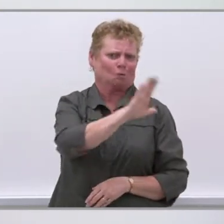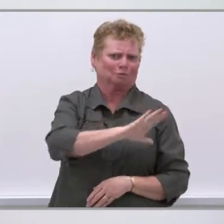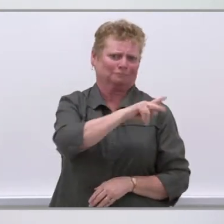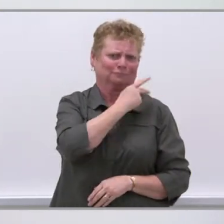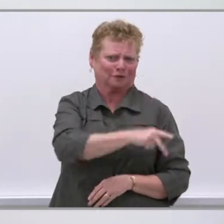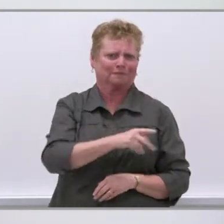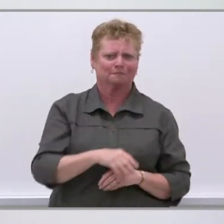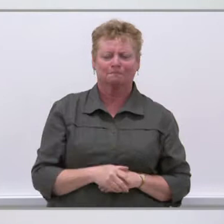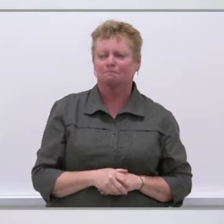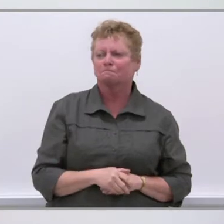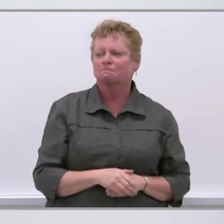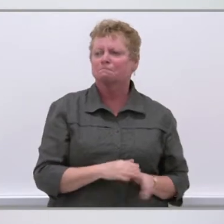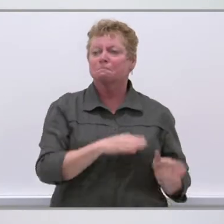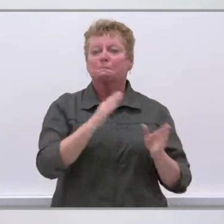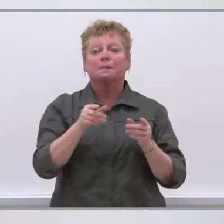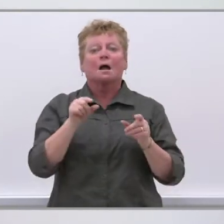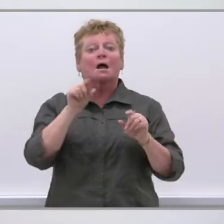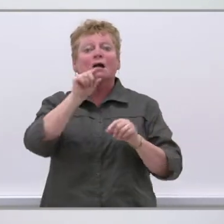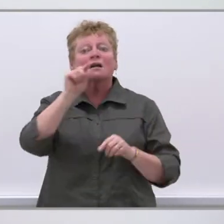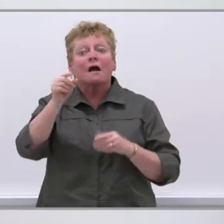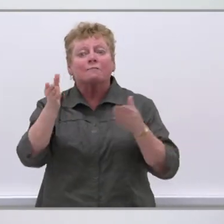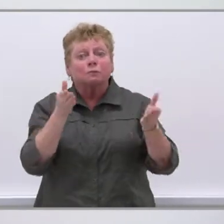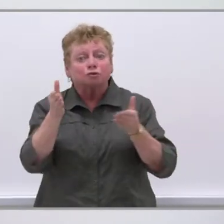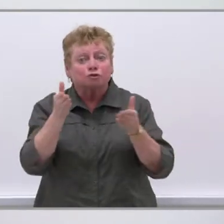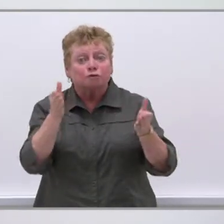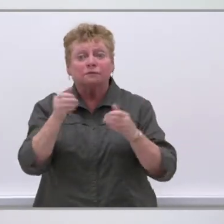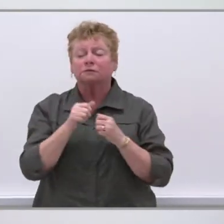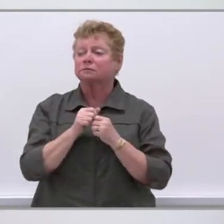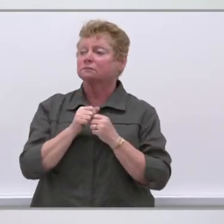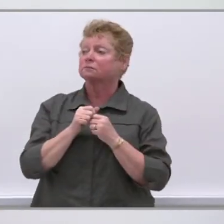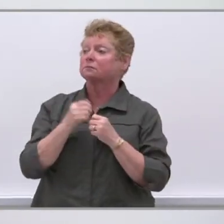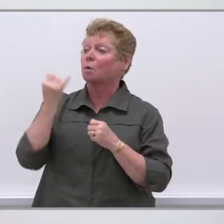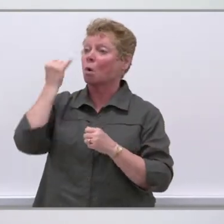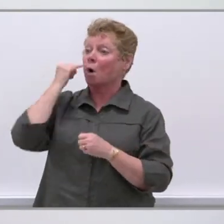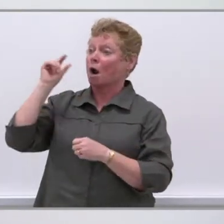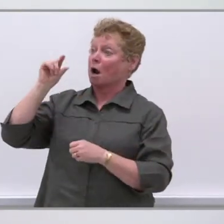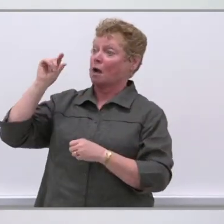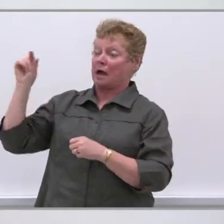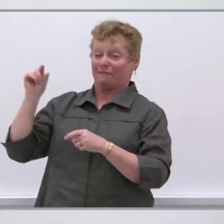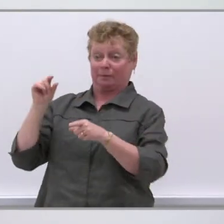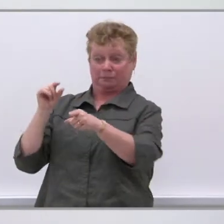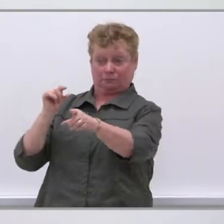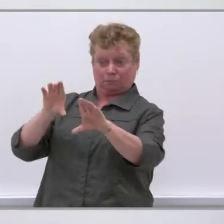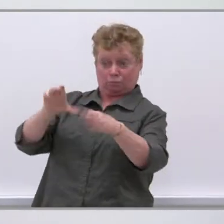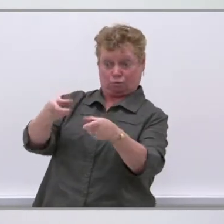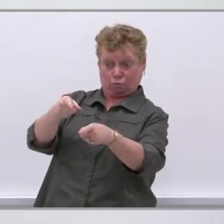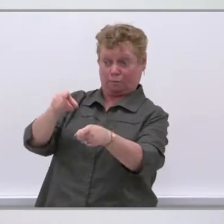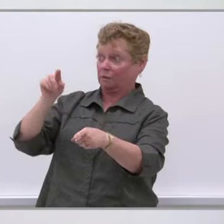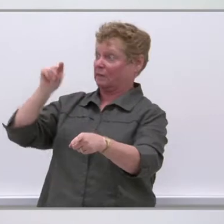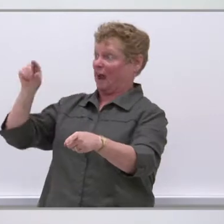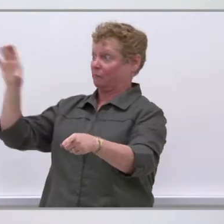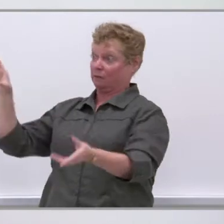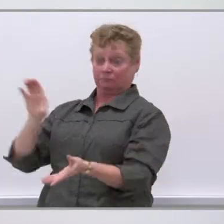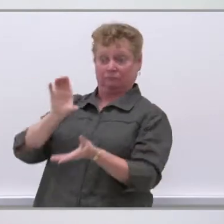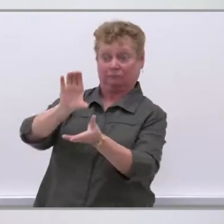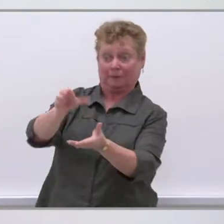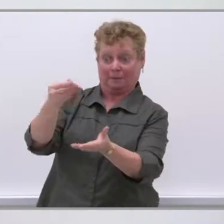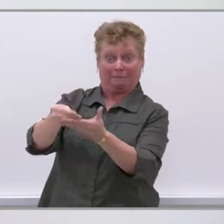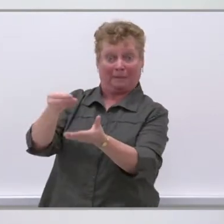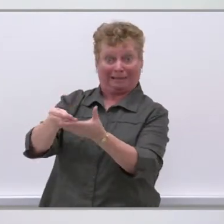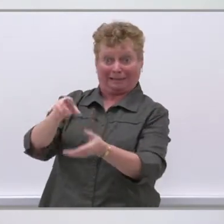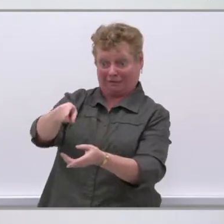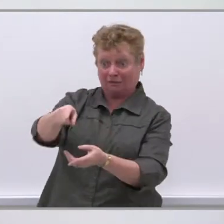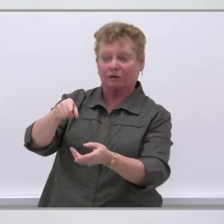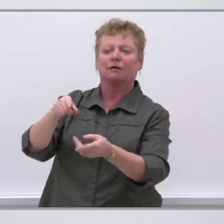Government services and those funded by government, those groups that get money from government, must be